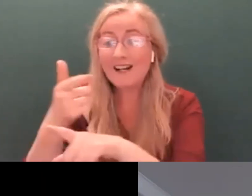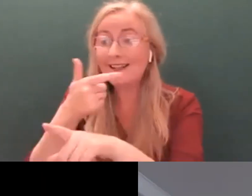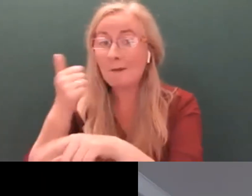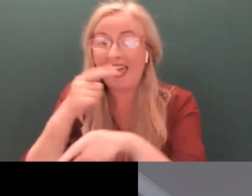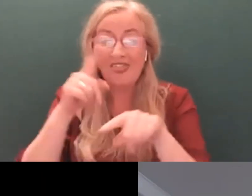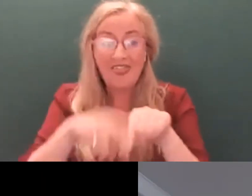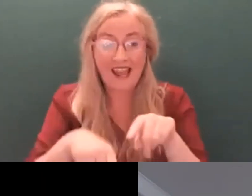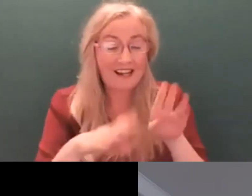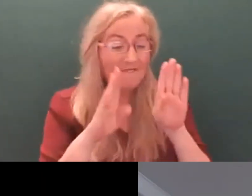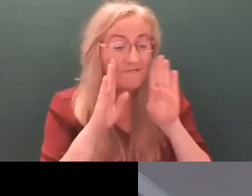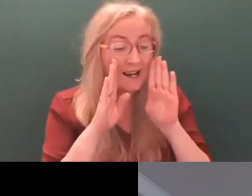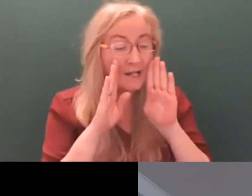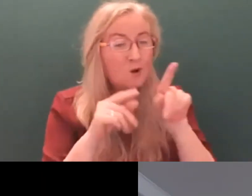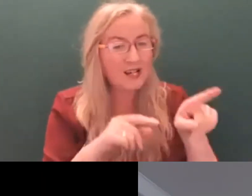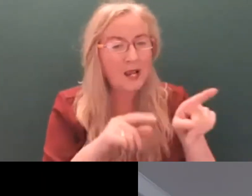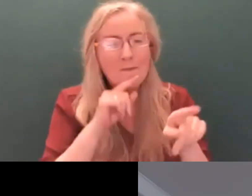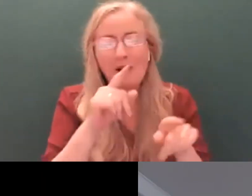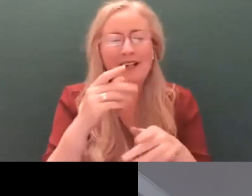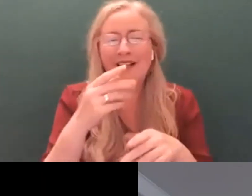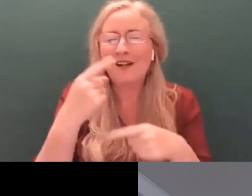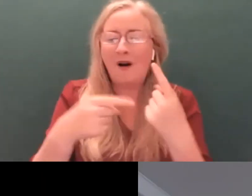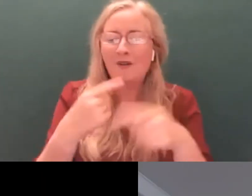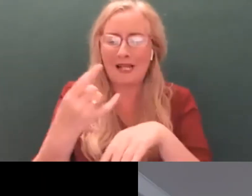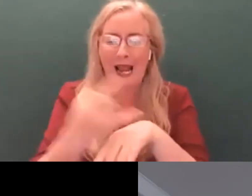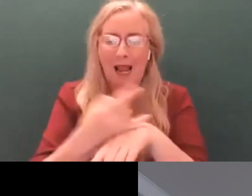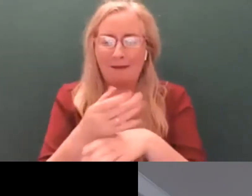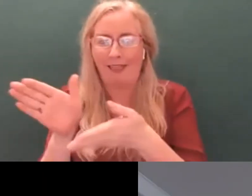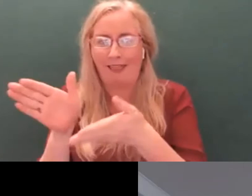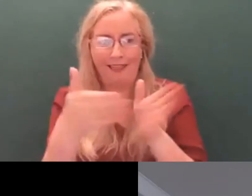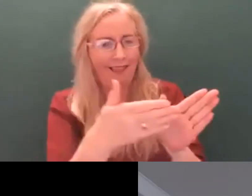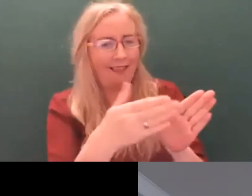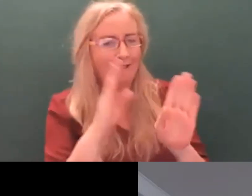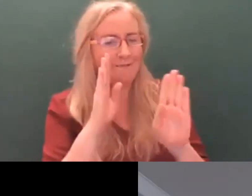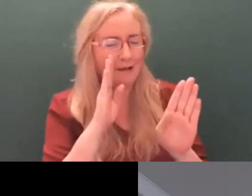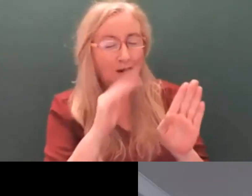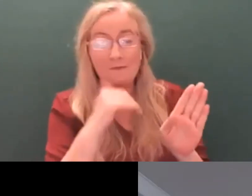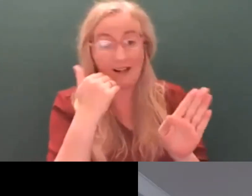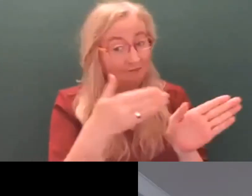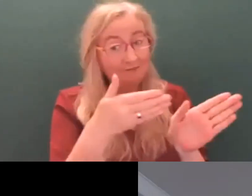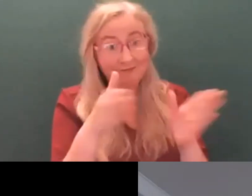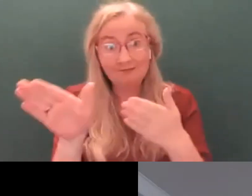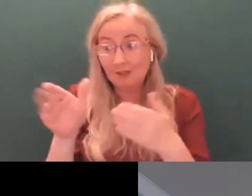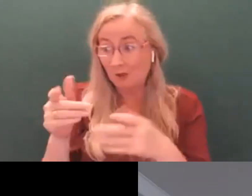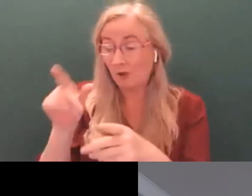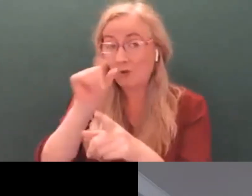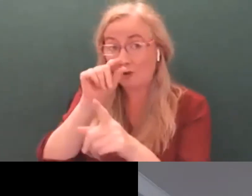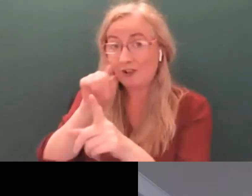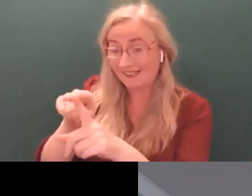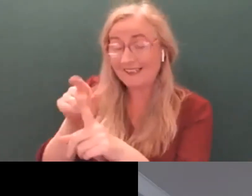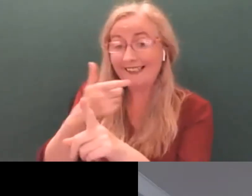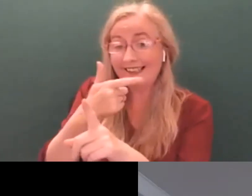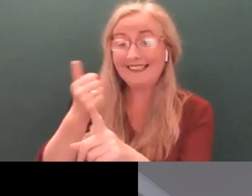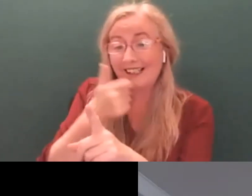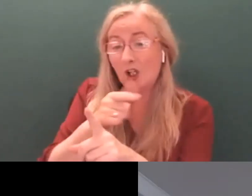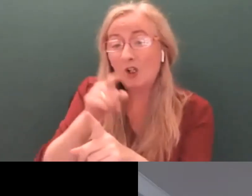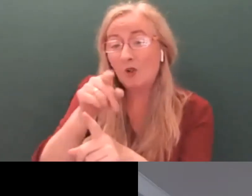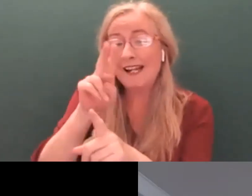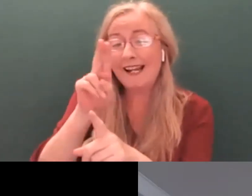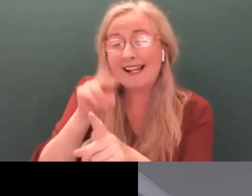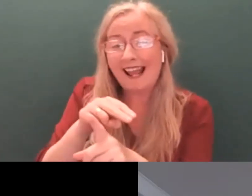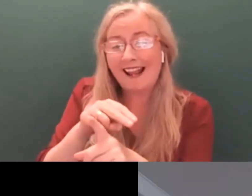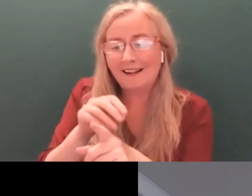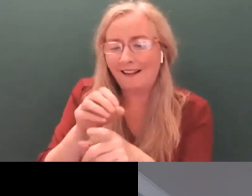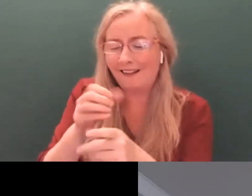just that you're in a habit of going with Facebook, so you know how it works. But Twitter is actually easier, and you can let your sense of